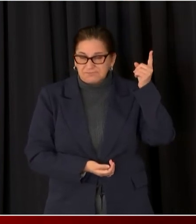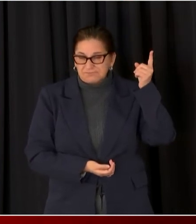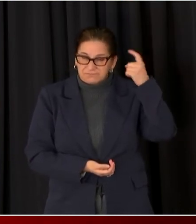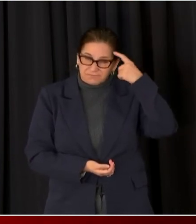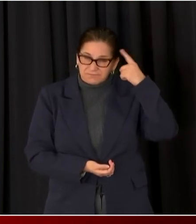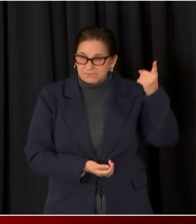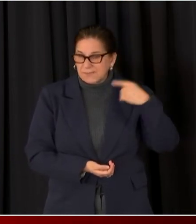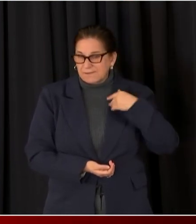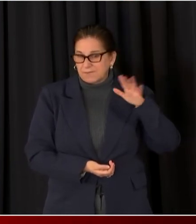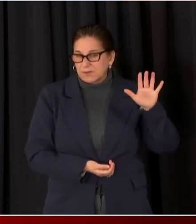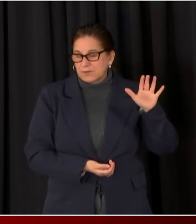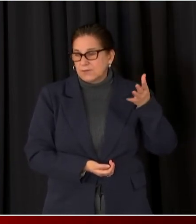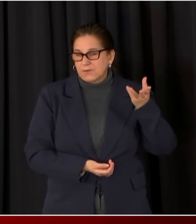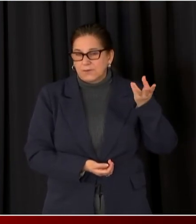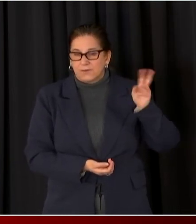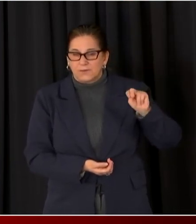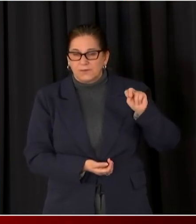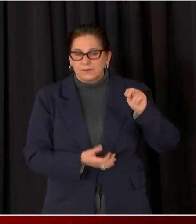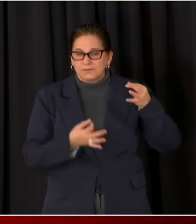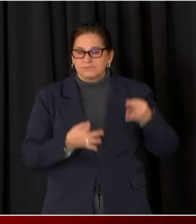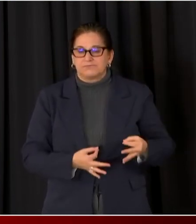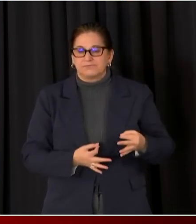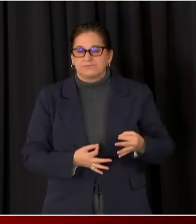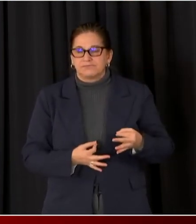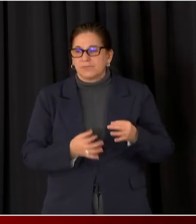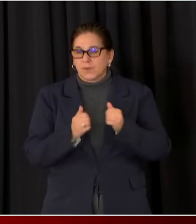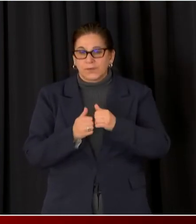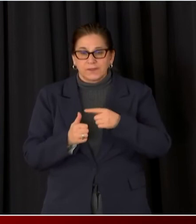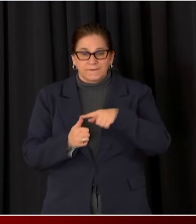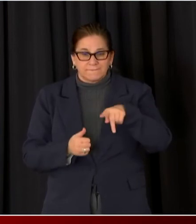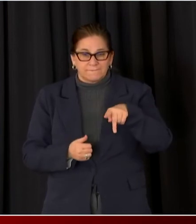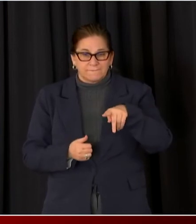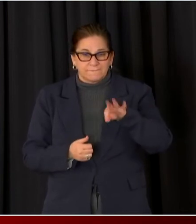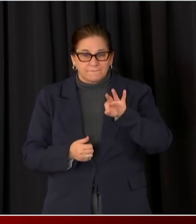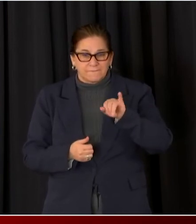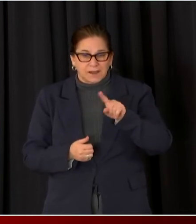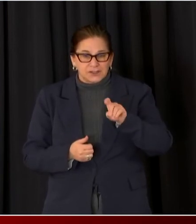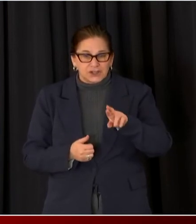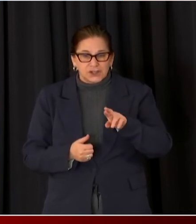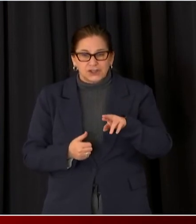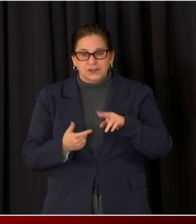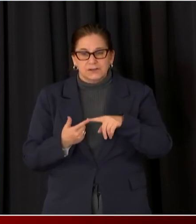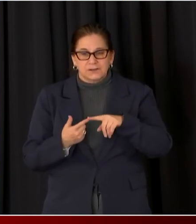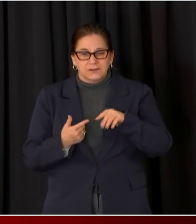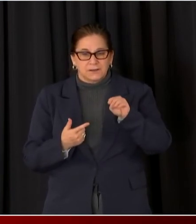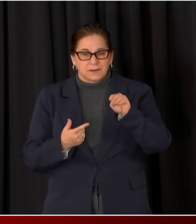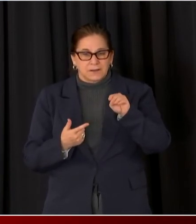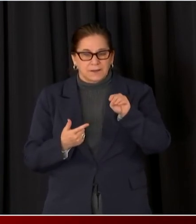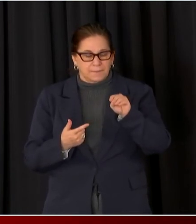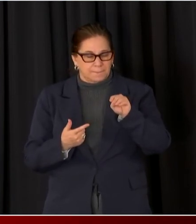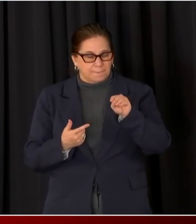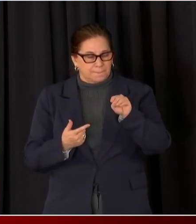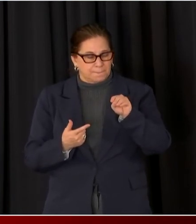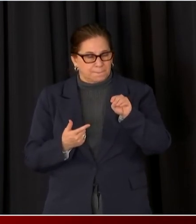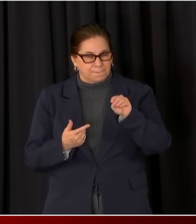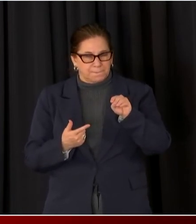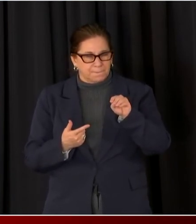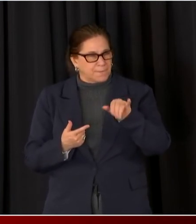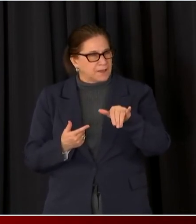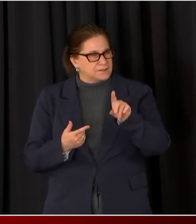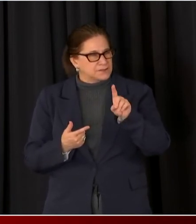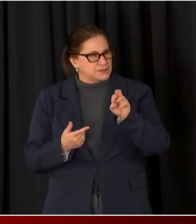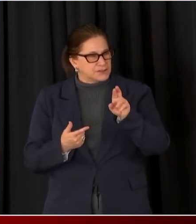Pfizer here because of the storage requirements and Moderna there, that the federal government may make decisions about certain vaccines going